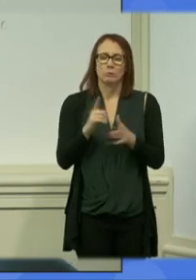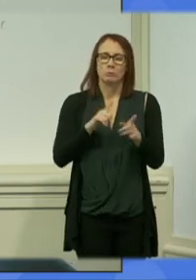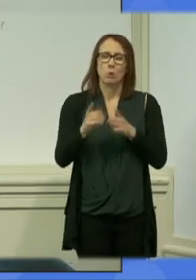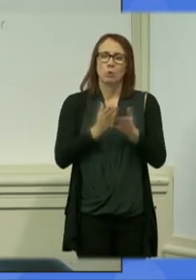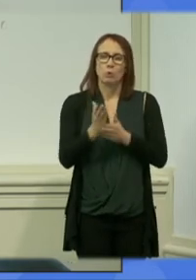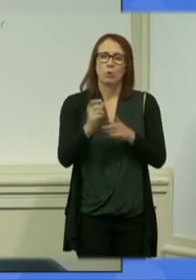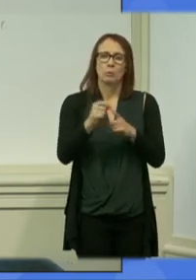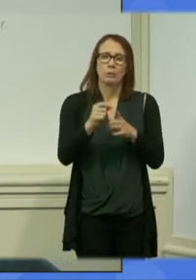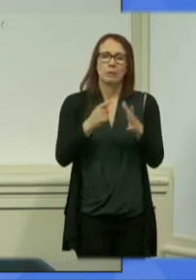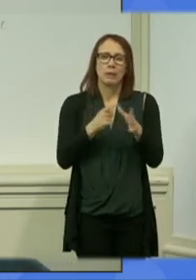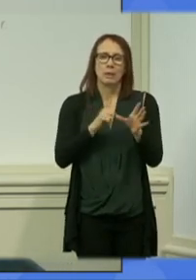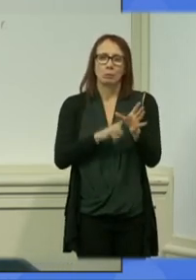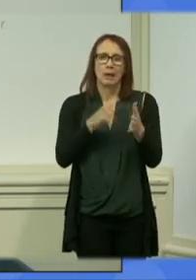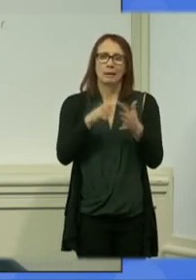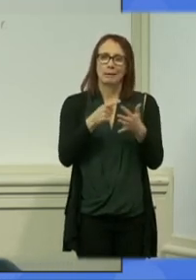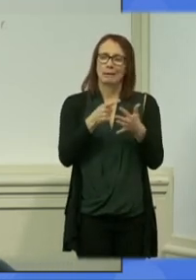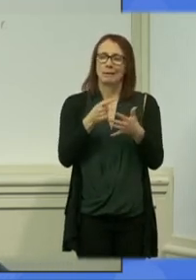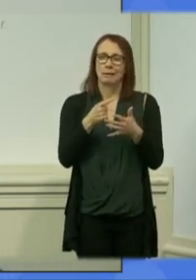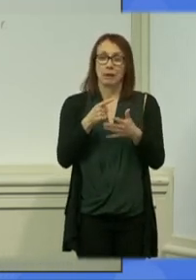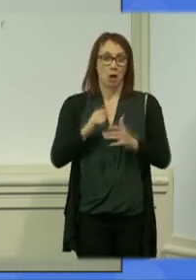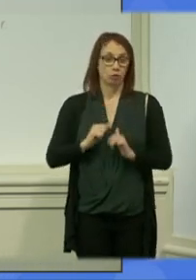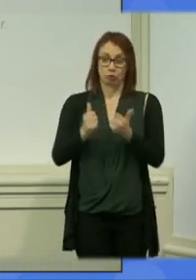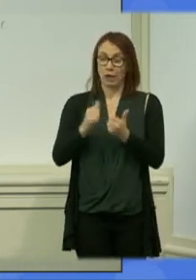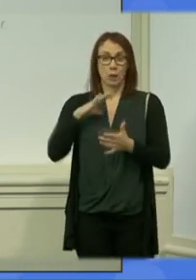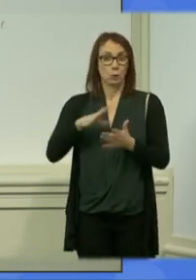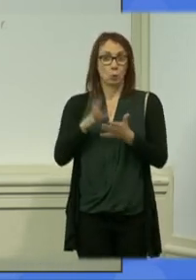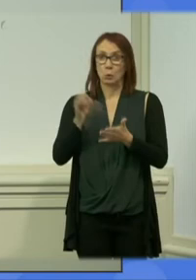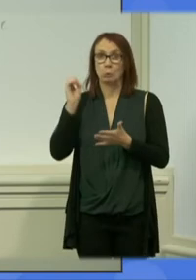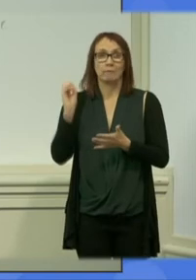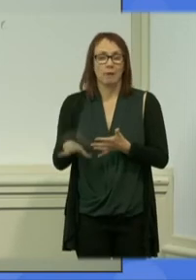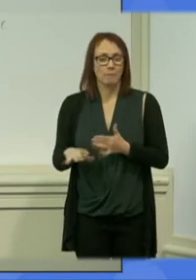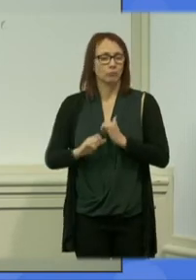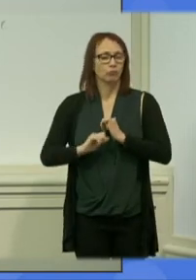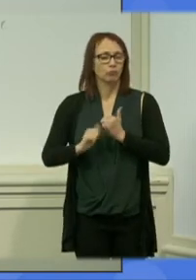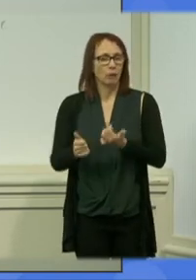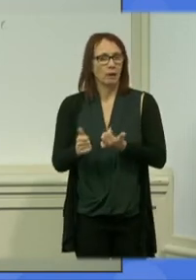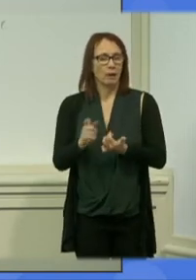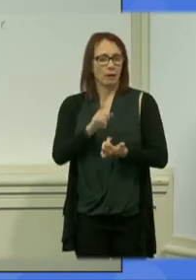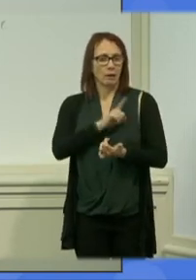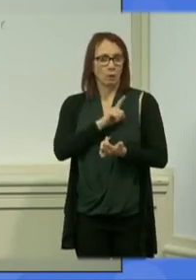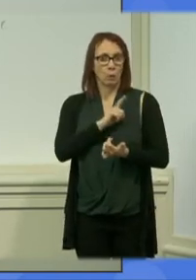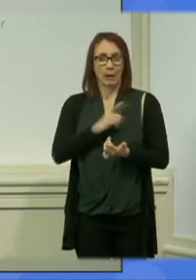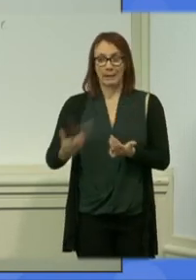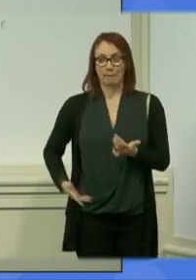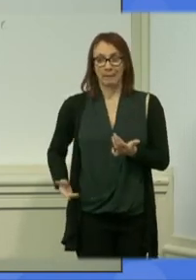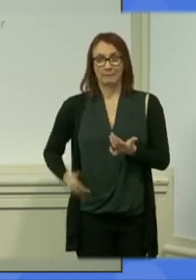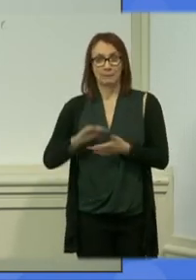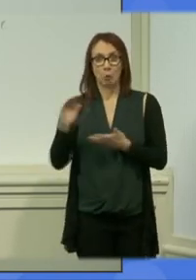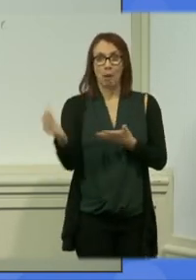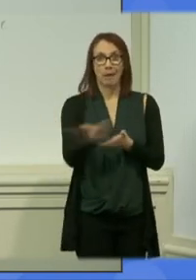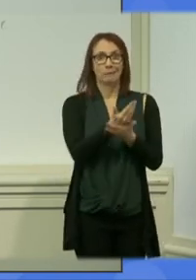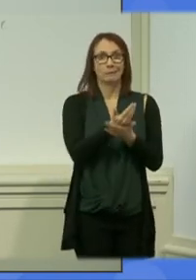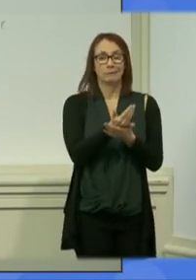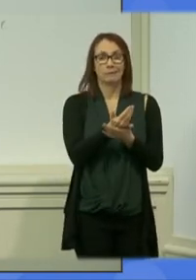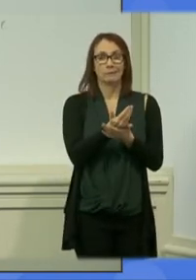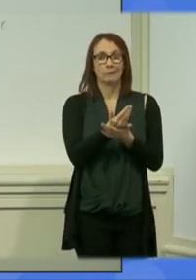earn. Pay as you earn is a great thing. You wouldn't want to give up on that, I suggest, because businesses collect it for you. Government doesn't have to